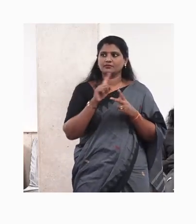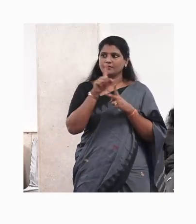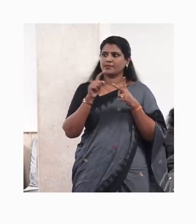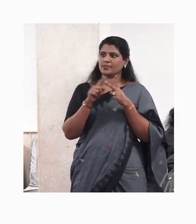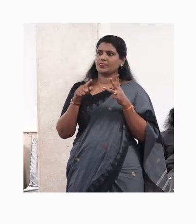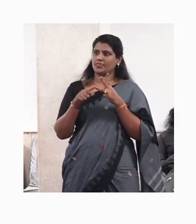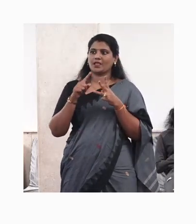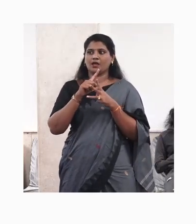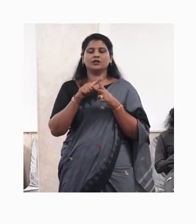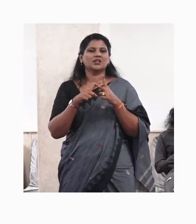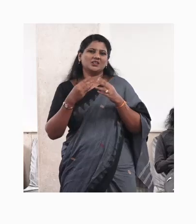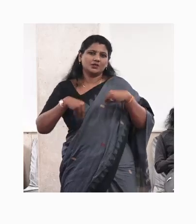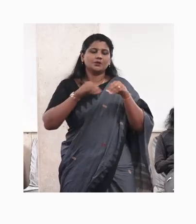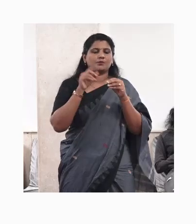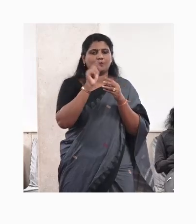points.